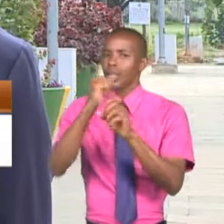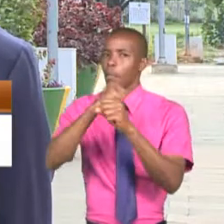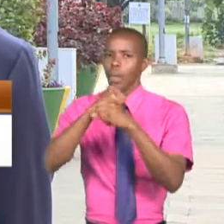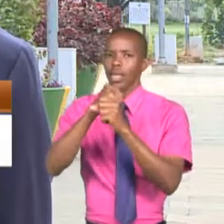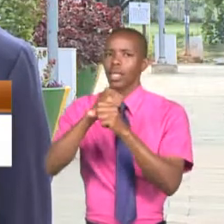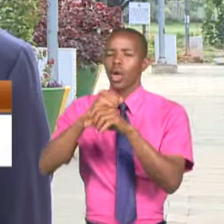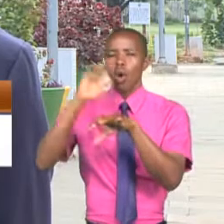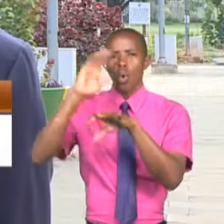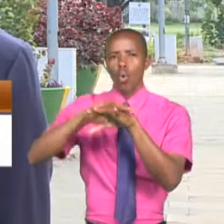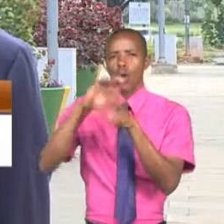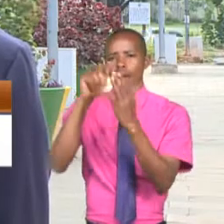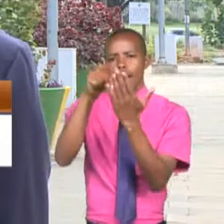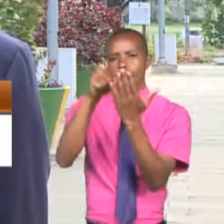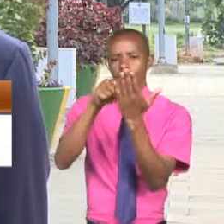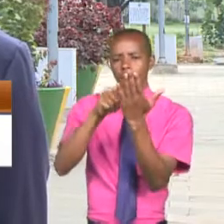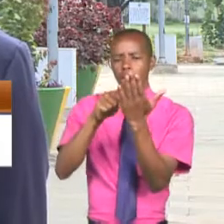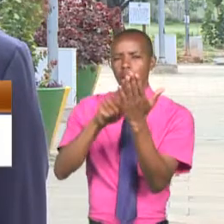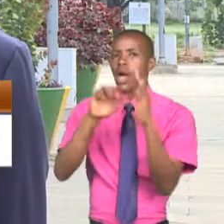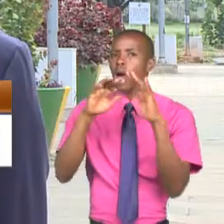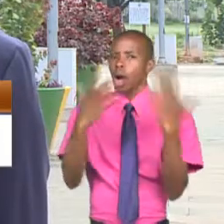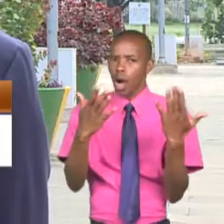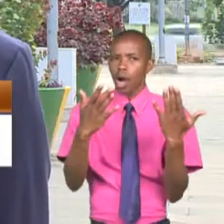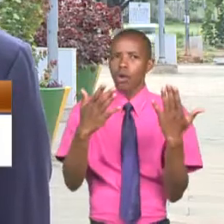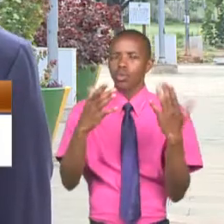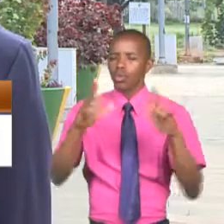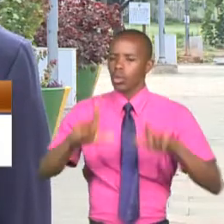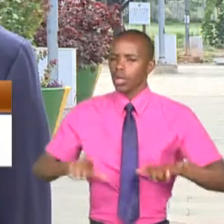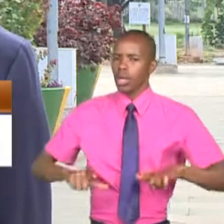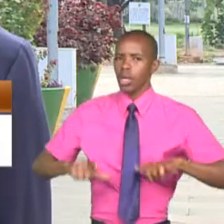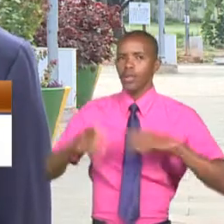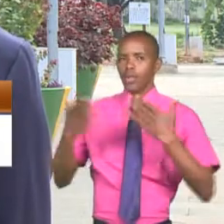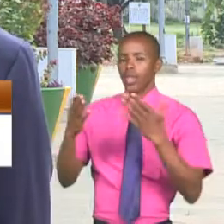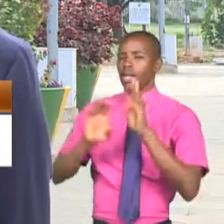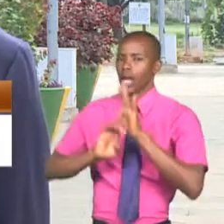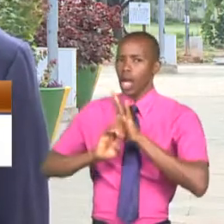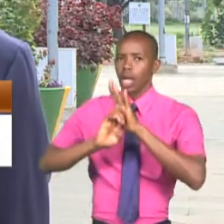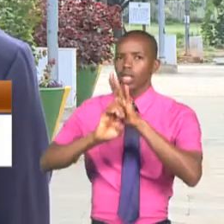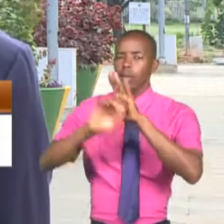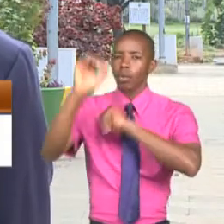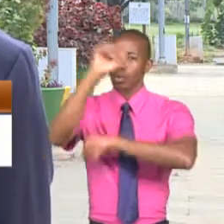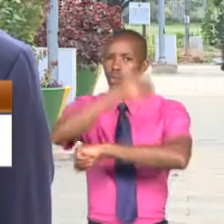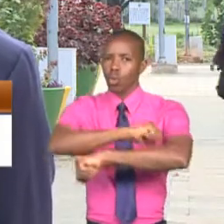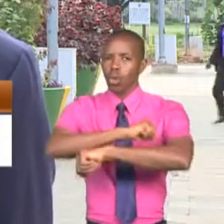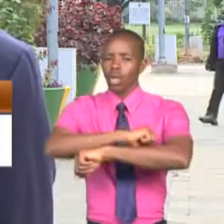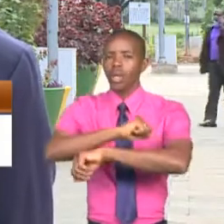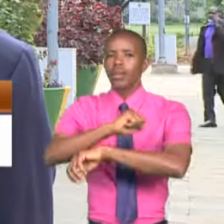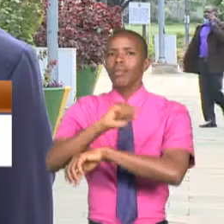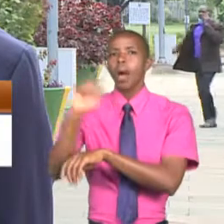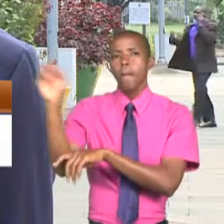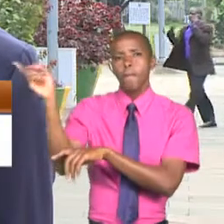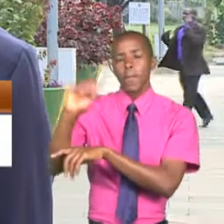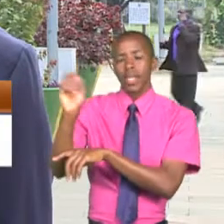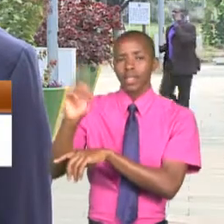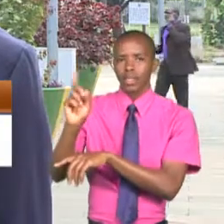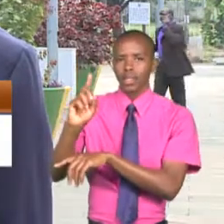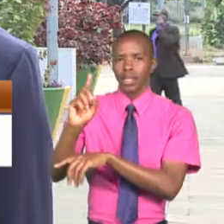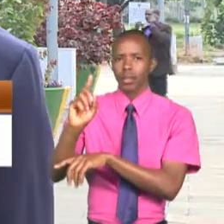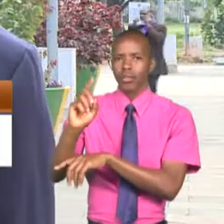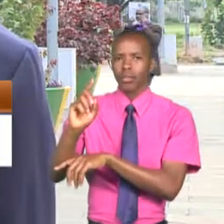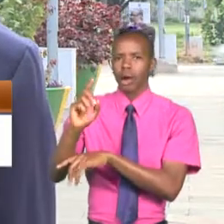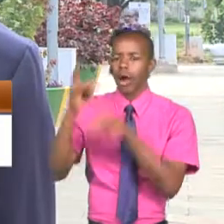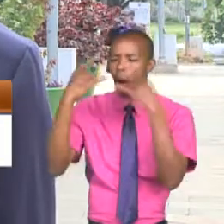proper guidelines on how they are going to survive. Look at the schools. The minister have not even done the